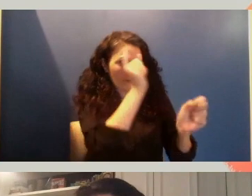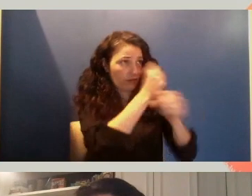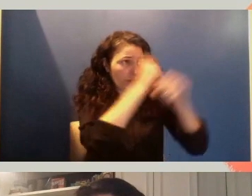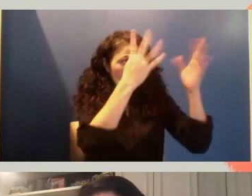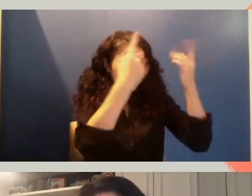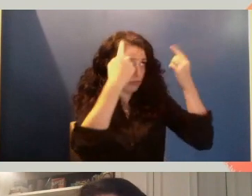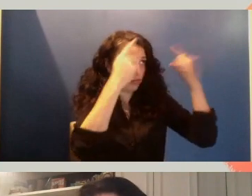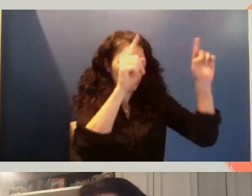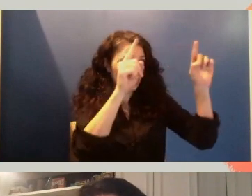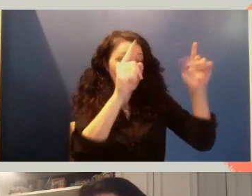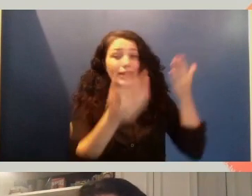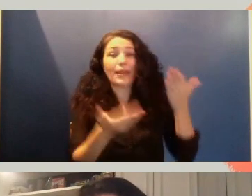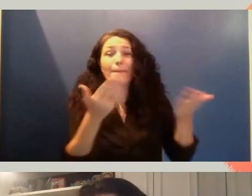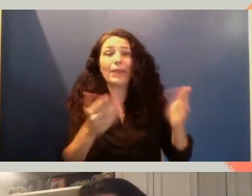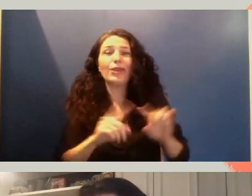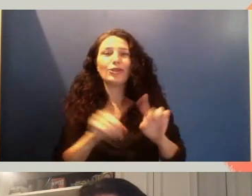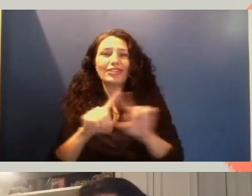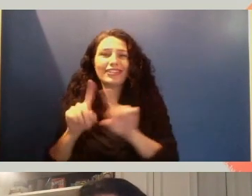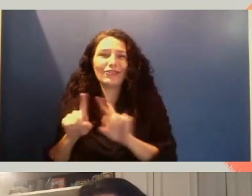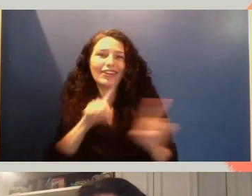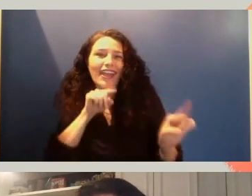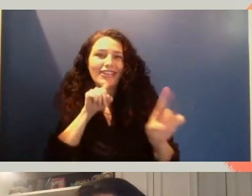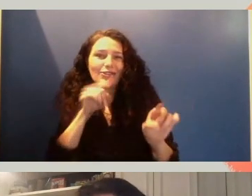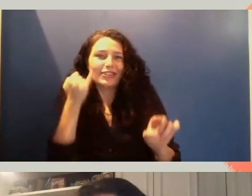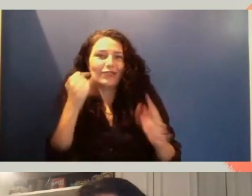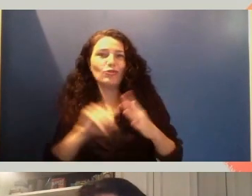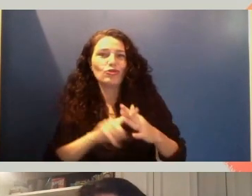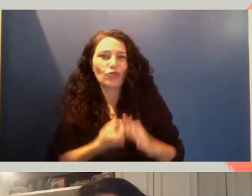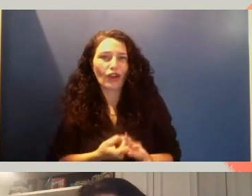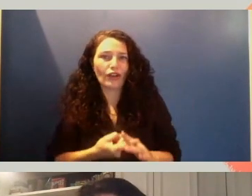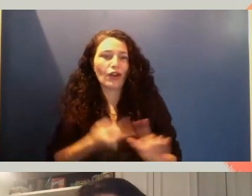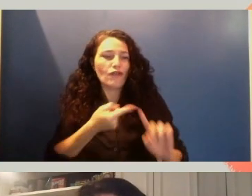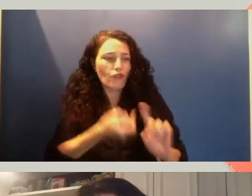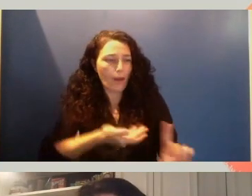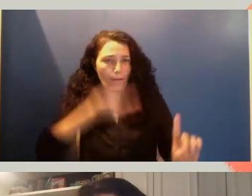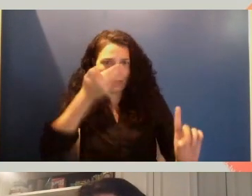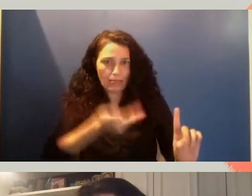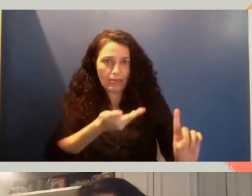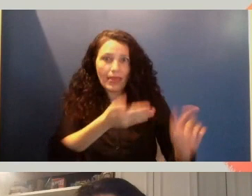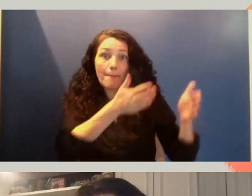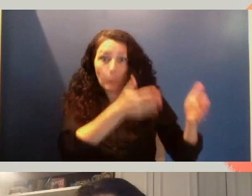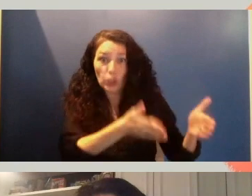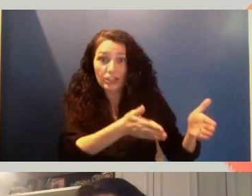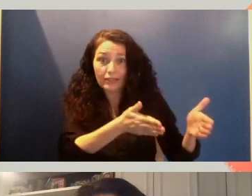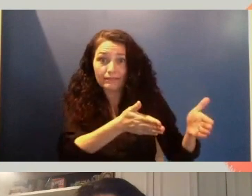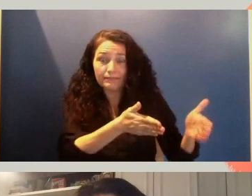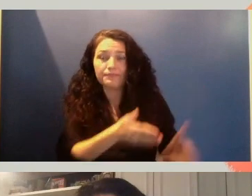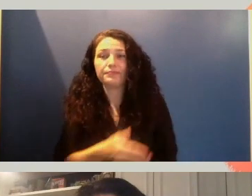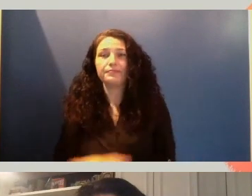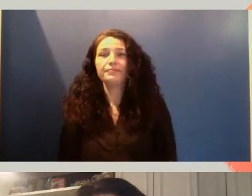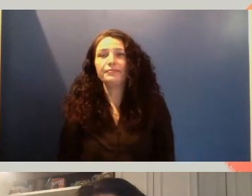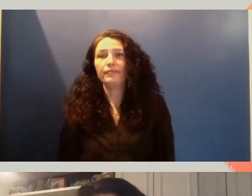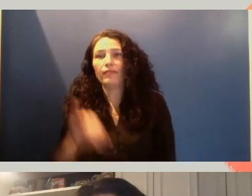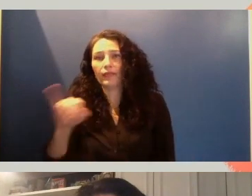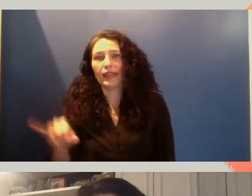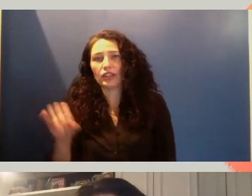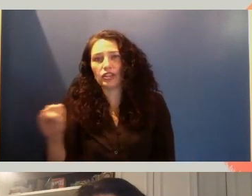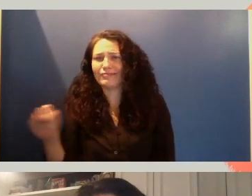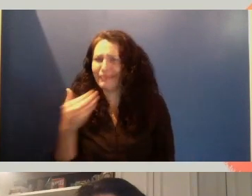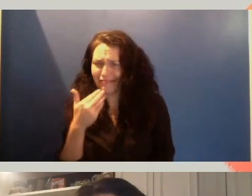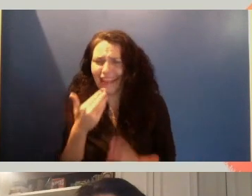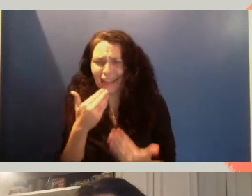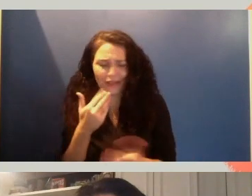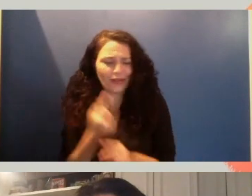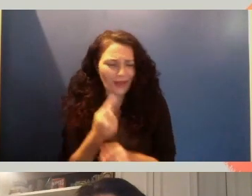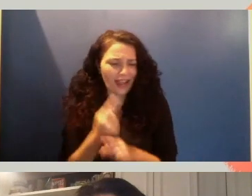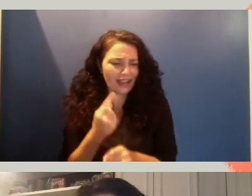answers to all of these questions. Yeah, thank you so much for that. You know, I think highlighting the fact that, you